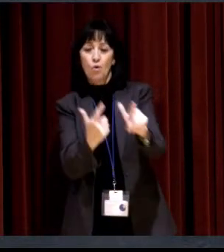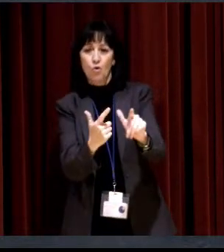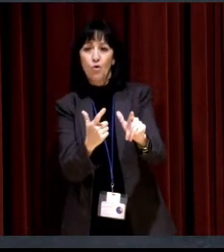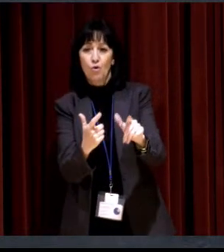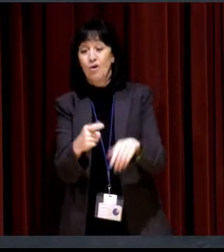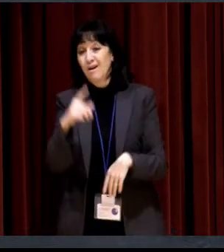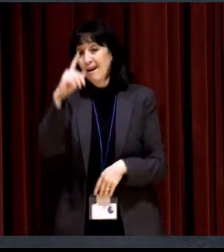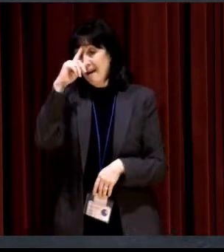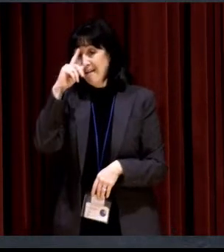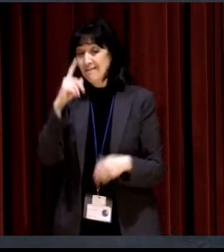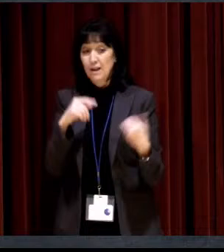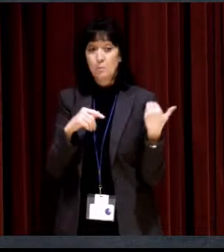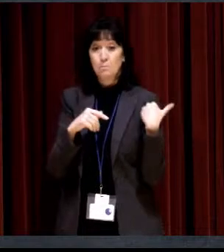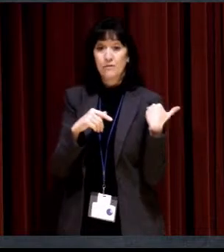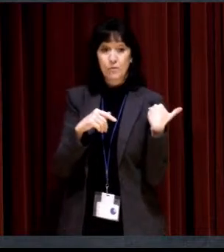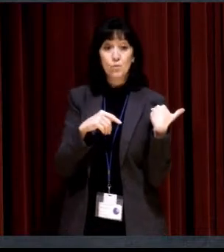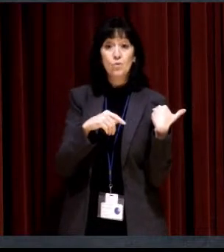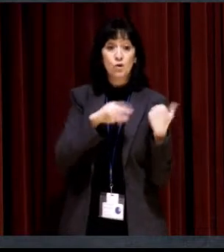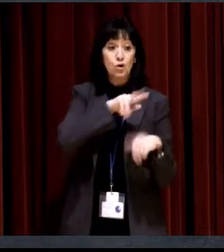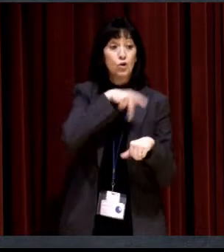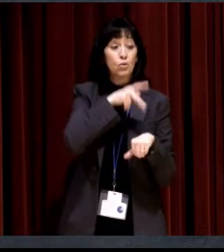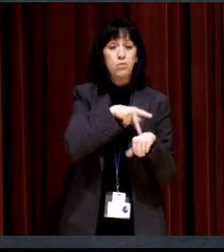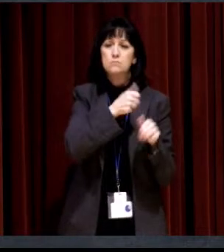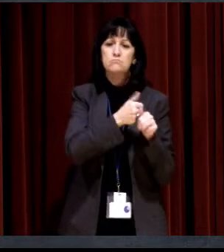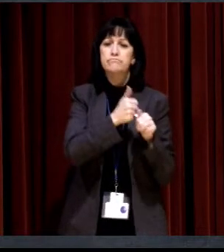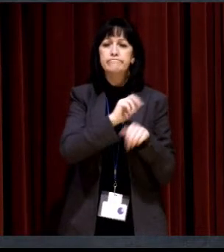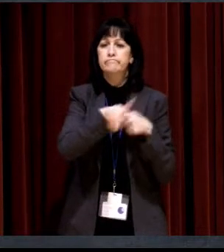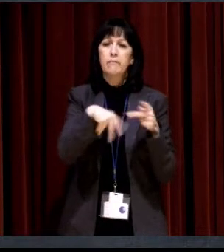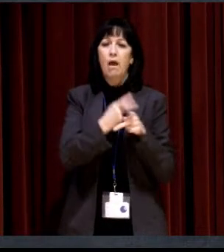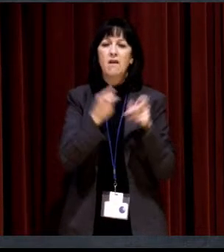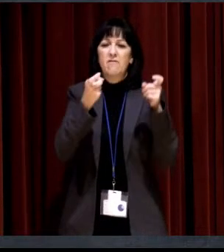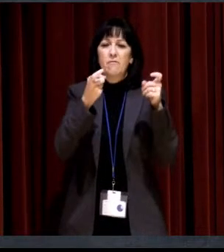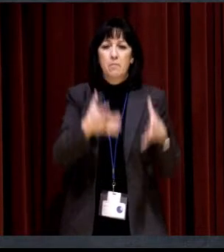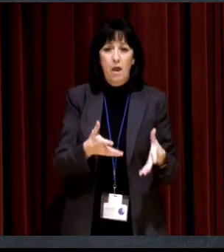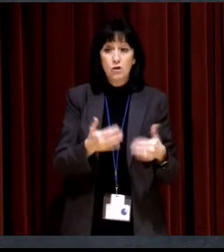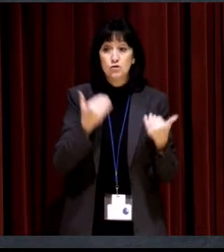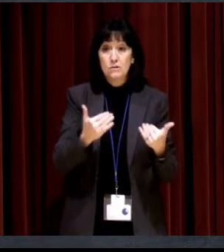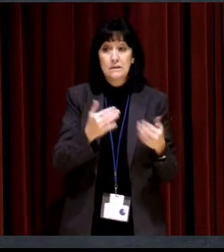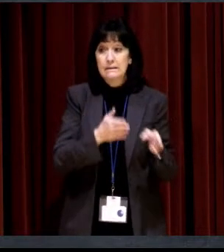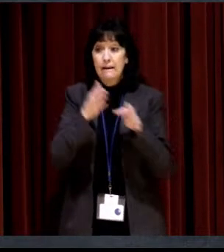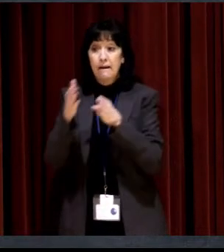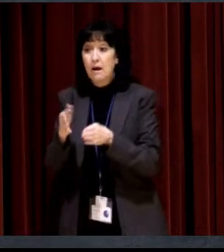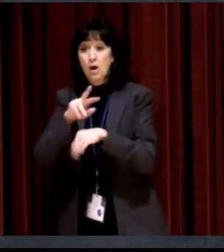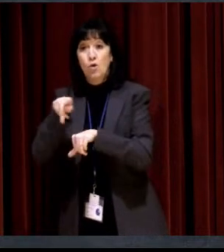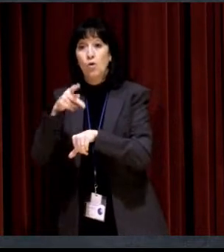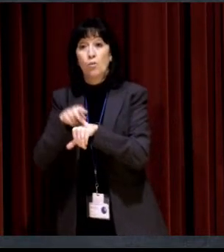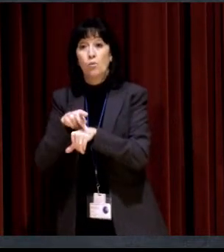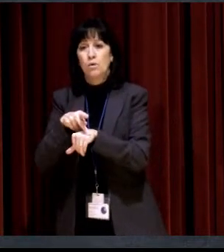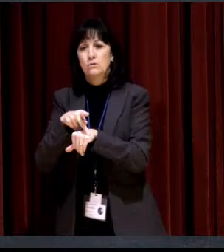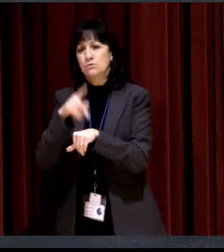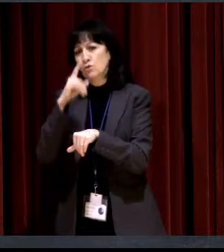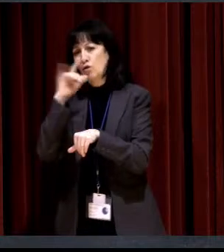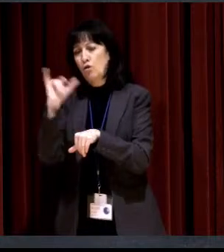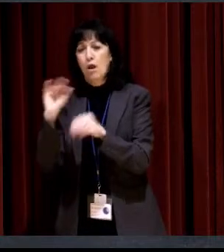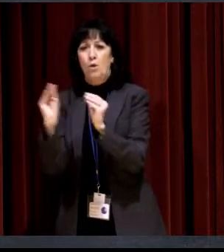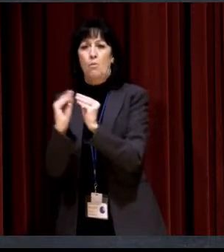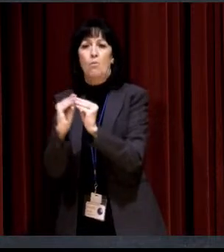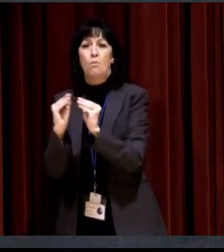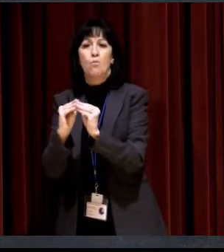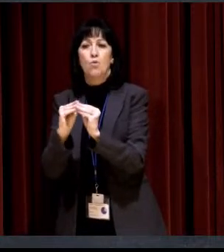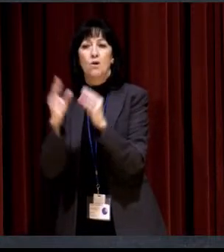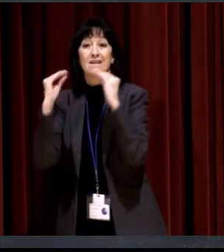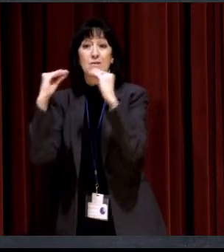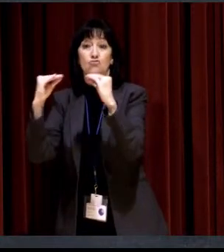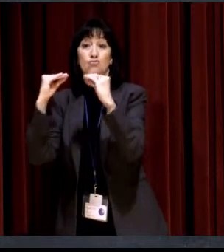they're asked to be instructional leaders, but we didn't change how we trained them to be instructional leaders. So I think we've got to look at that as well. So,